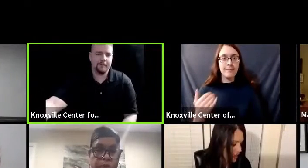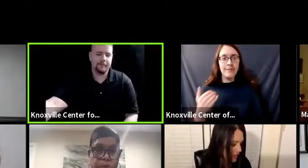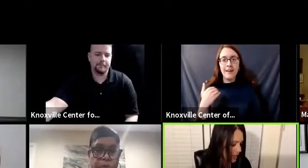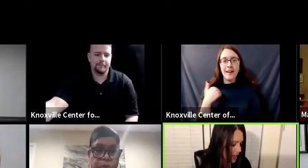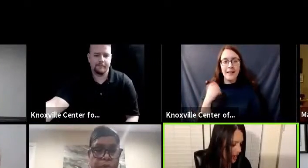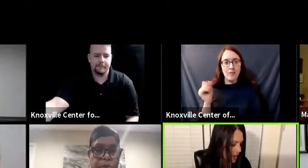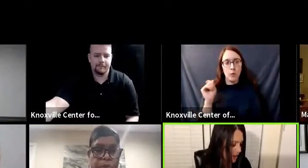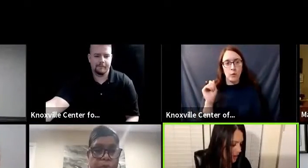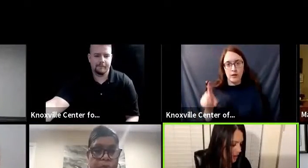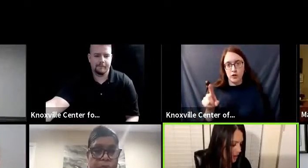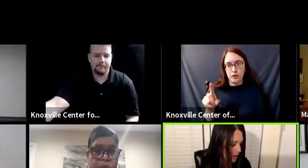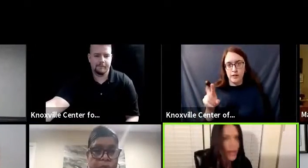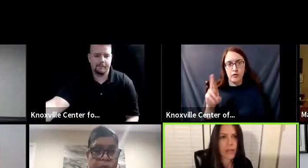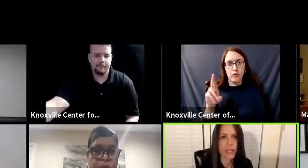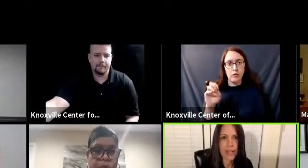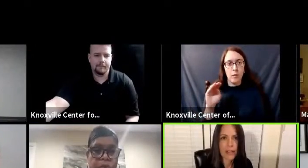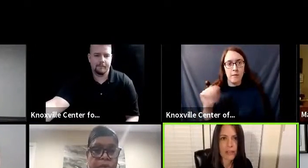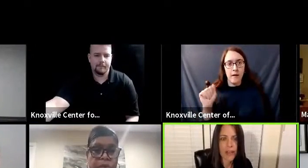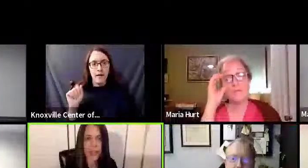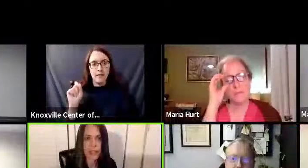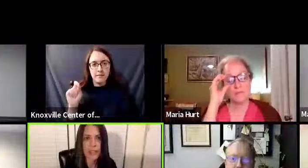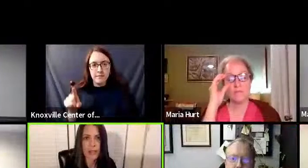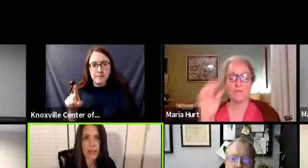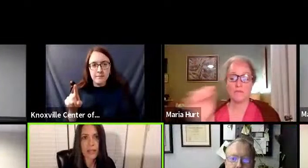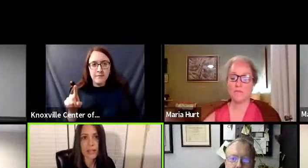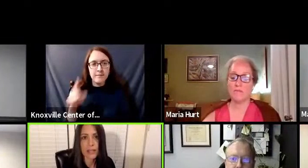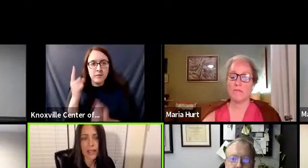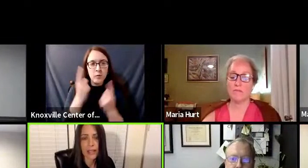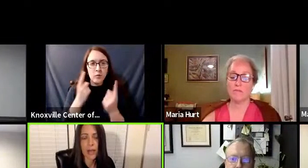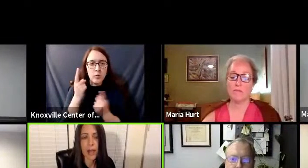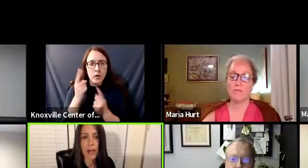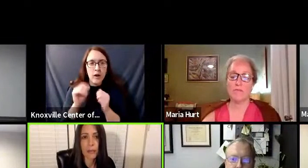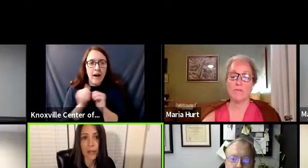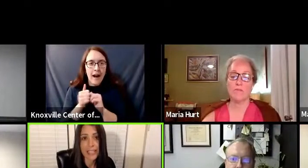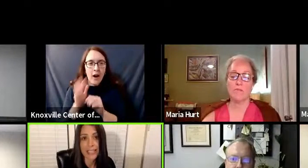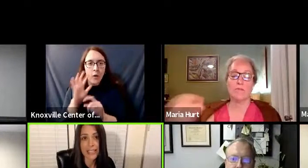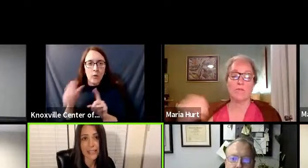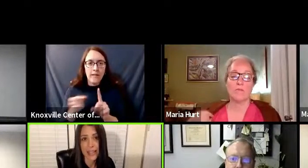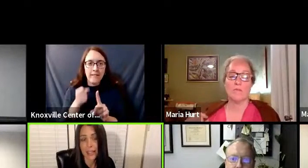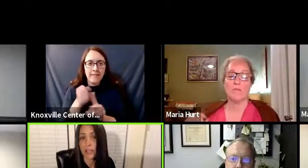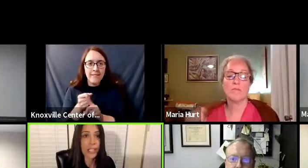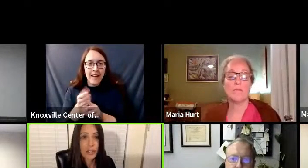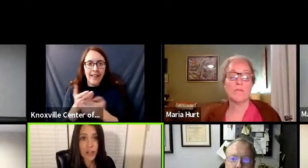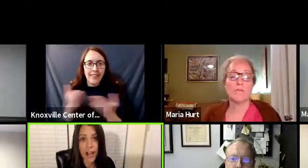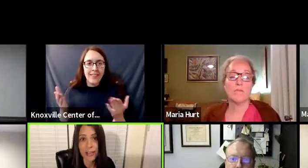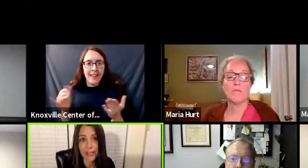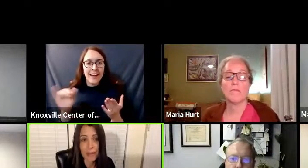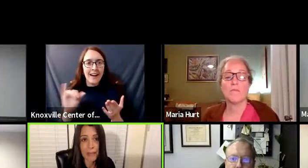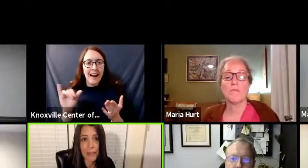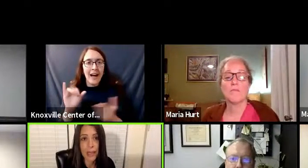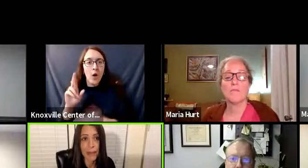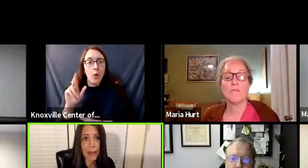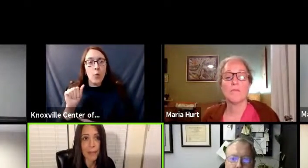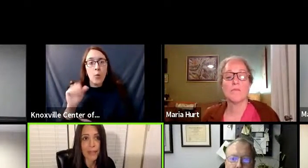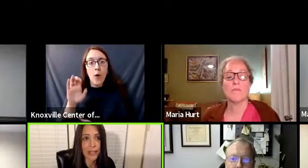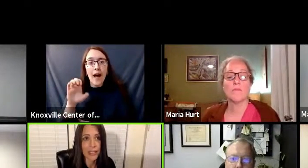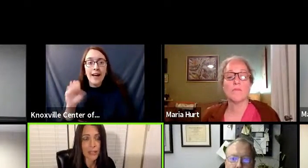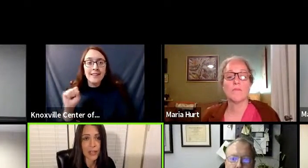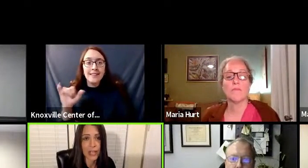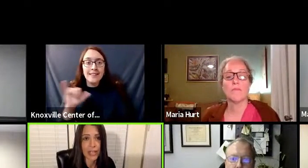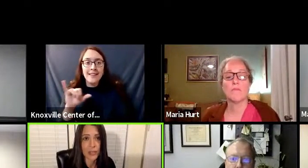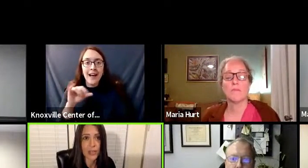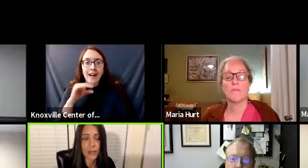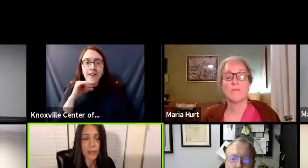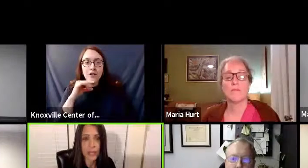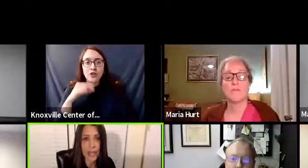I'm wondering how this might affect things like races, like a turkey trot that might be coming up in the